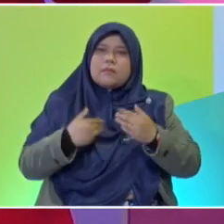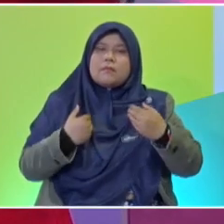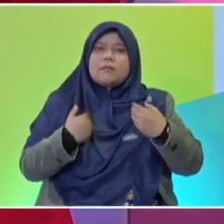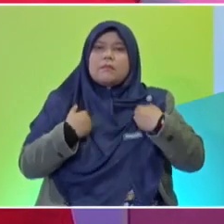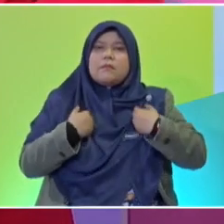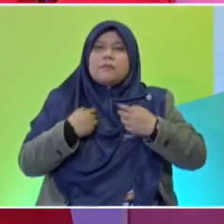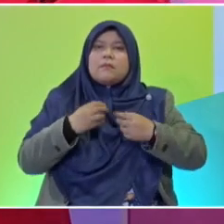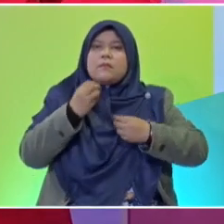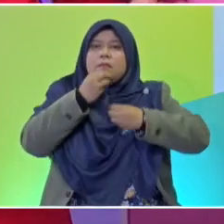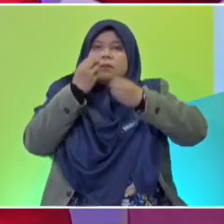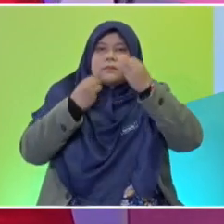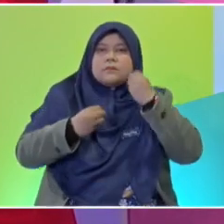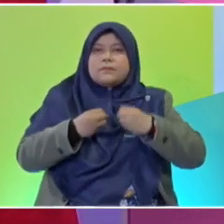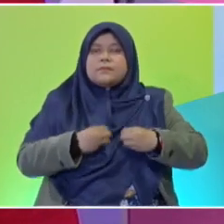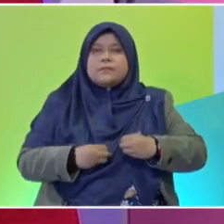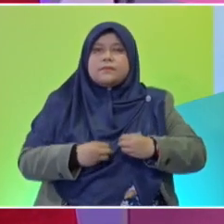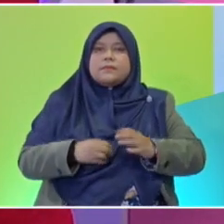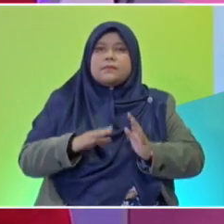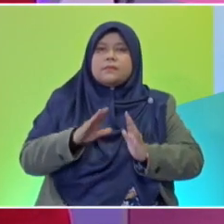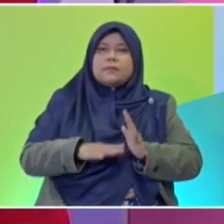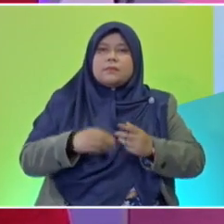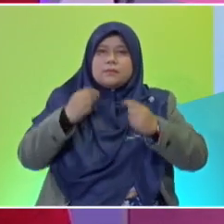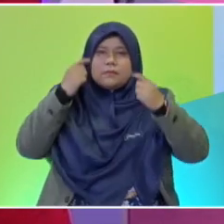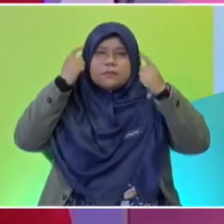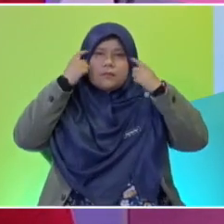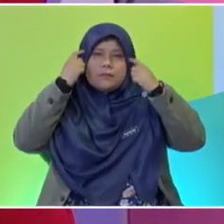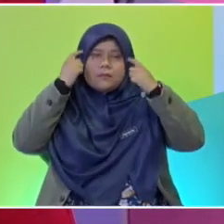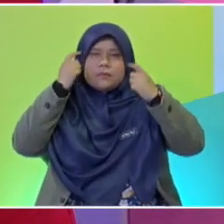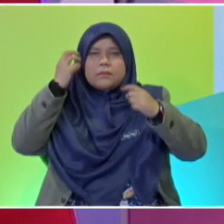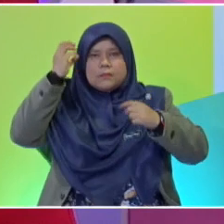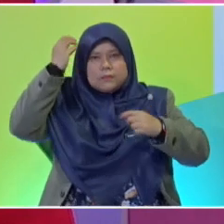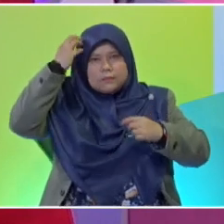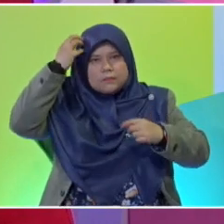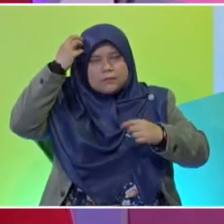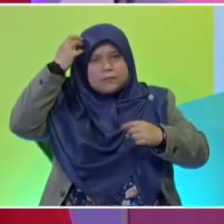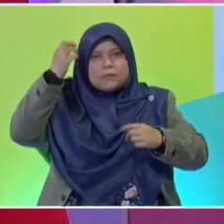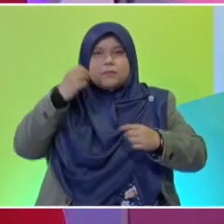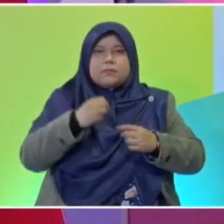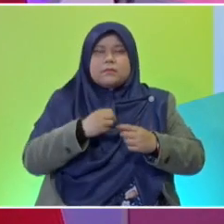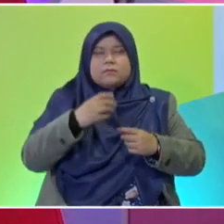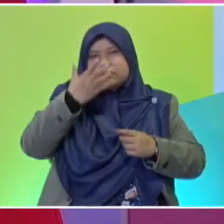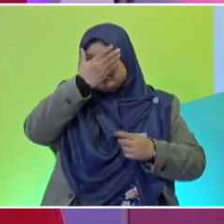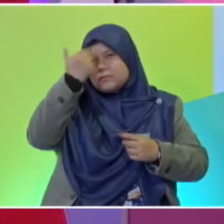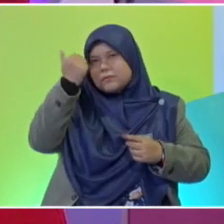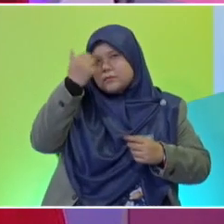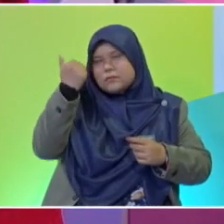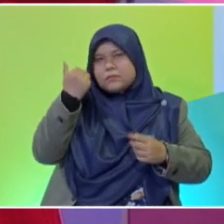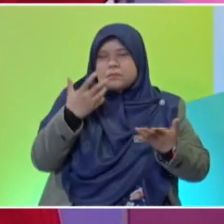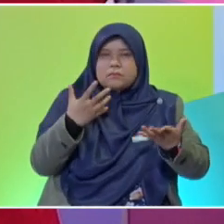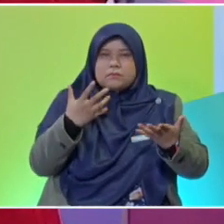to other parts. Imagine if less oxygen goes to your brain and you'll become, I don't know, forgetful or not very